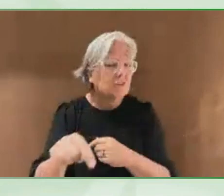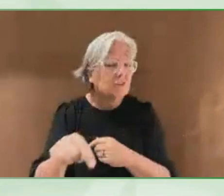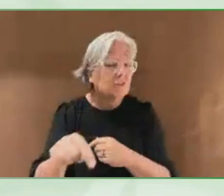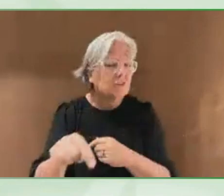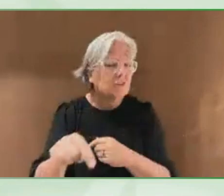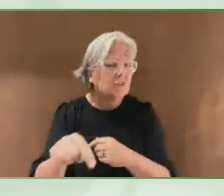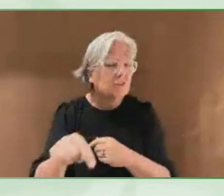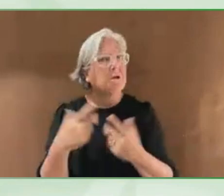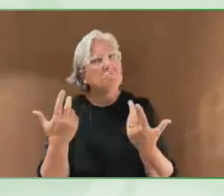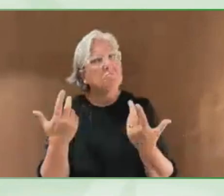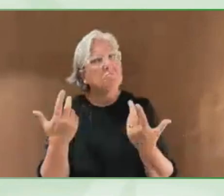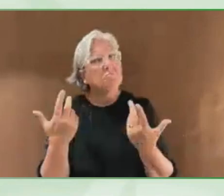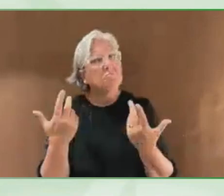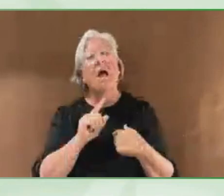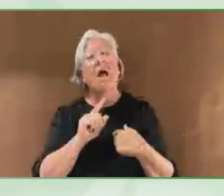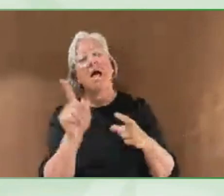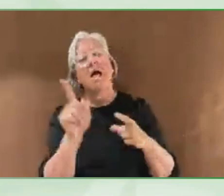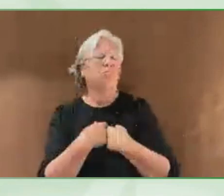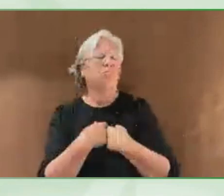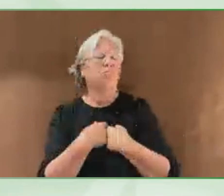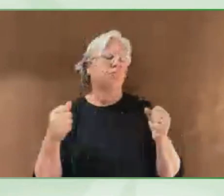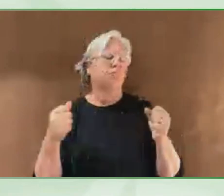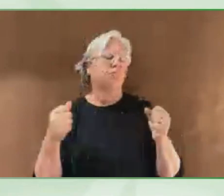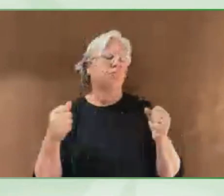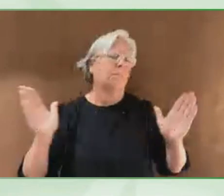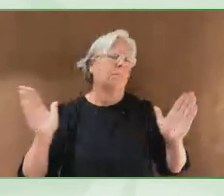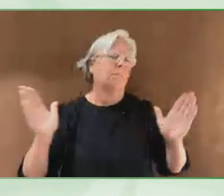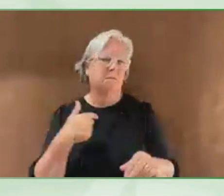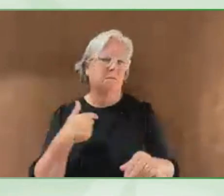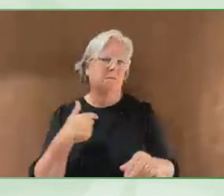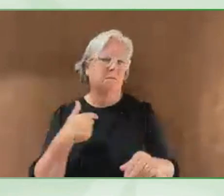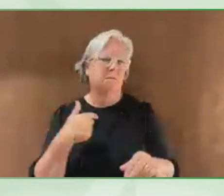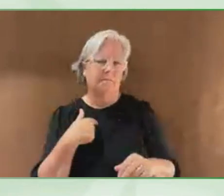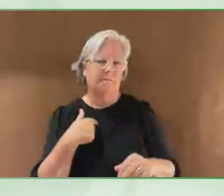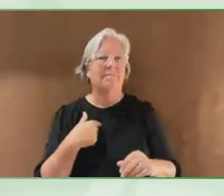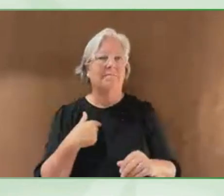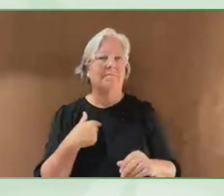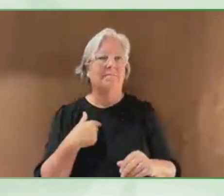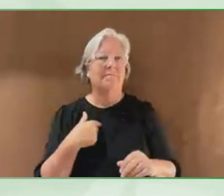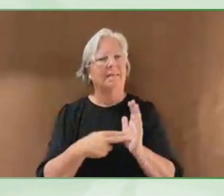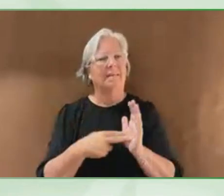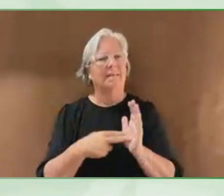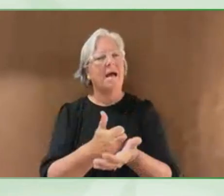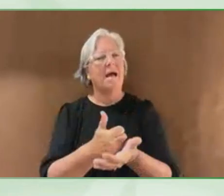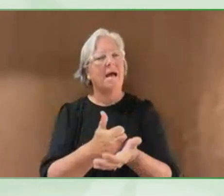the way that people view disability and accessibility within our organization.